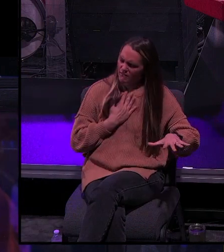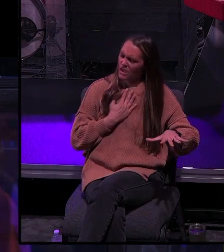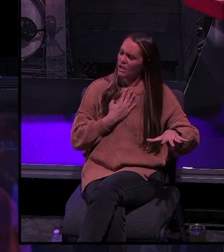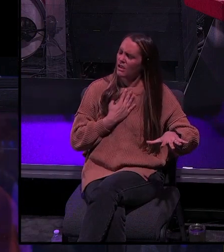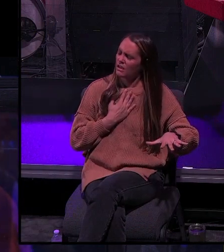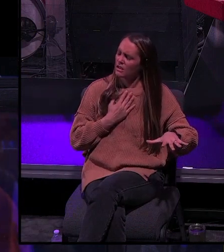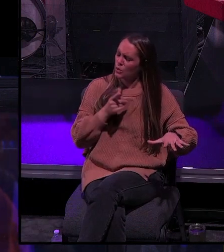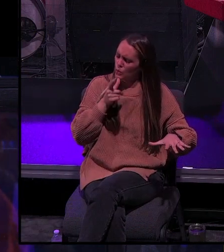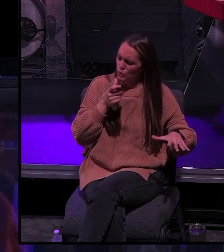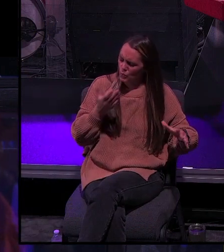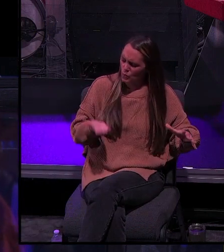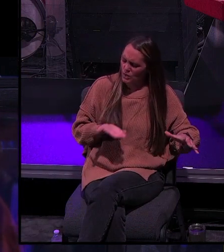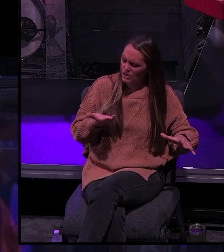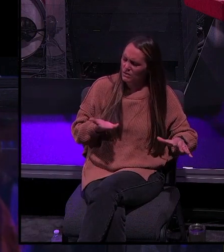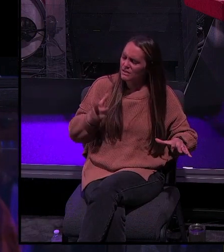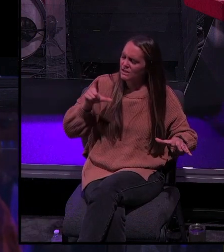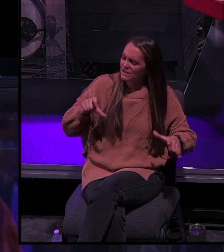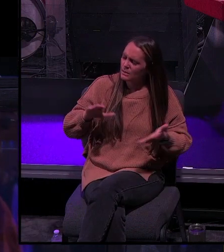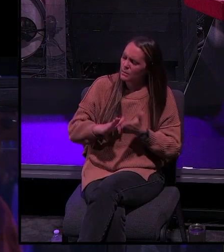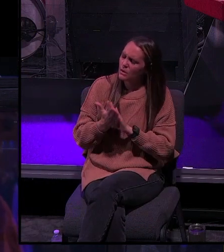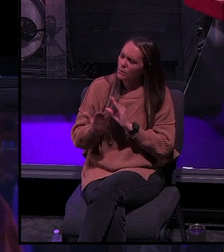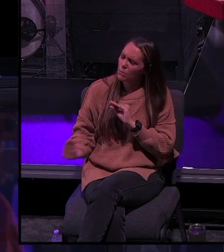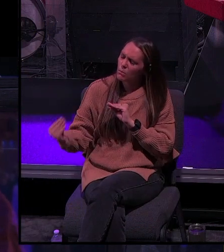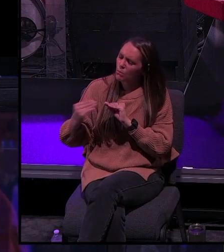here, Lord, who need to know you more.